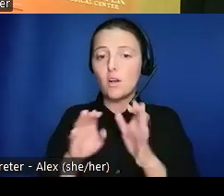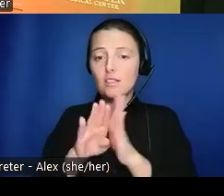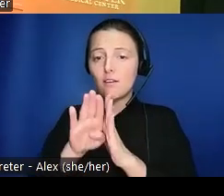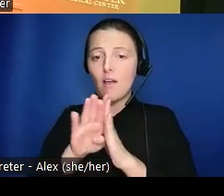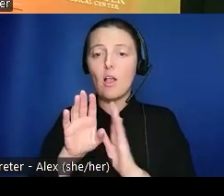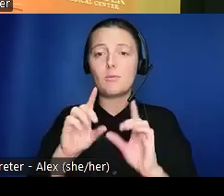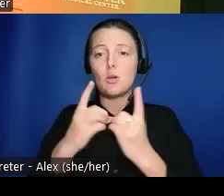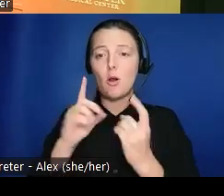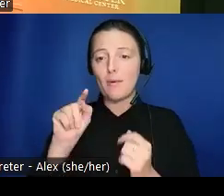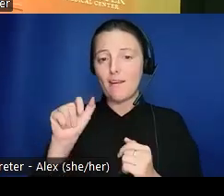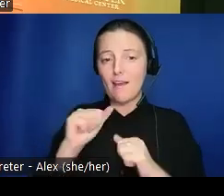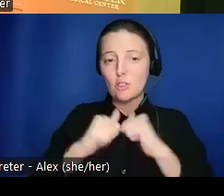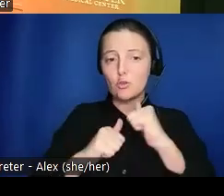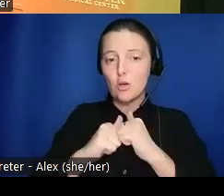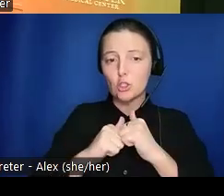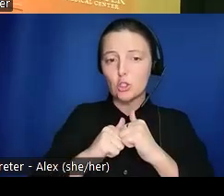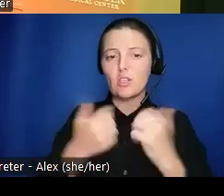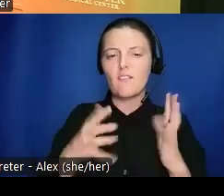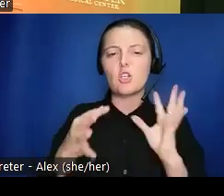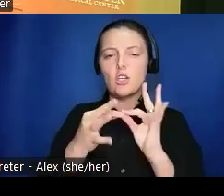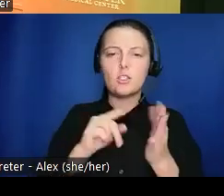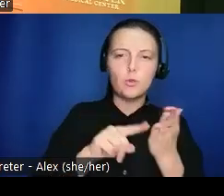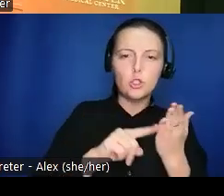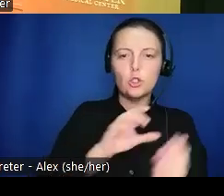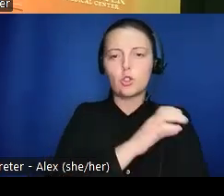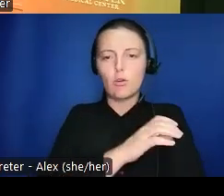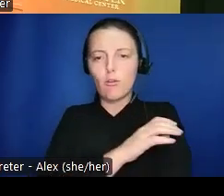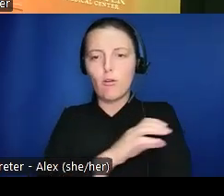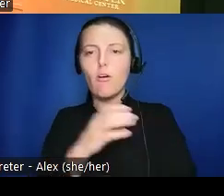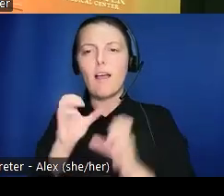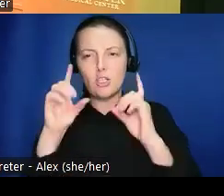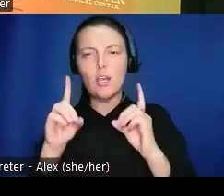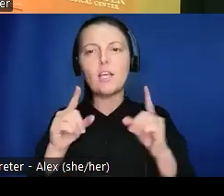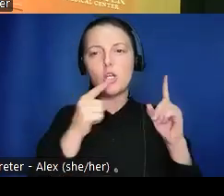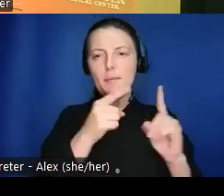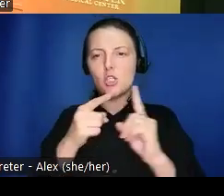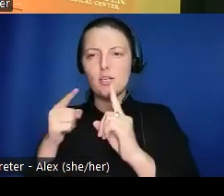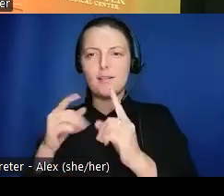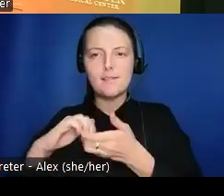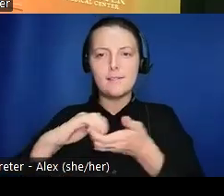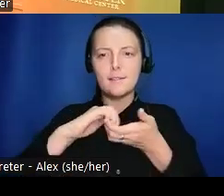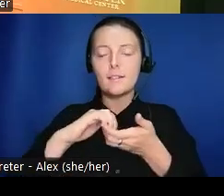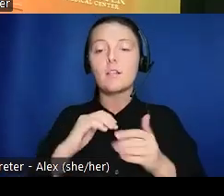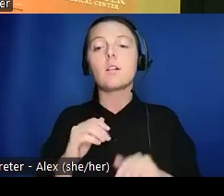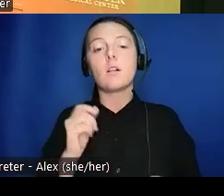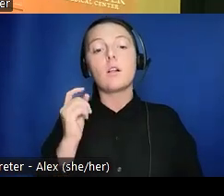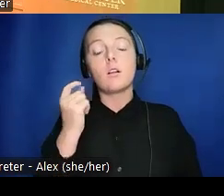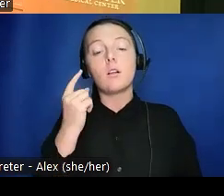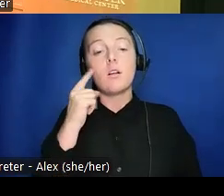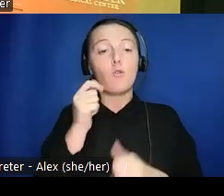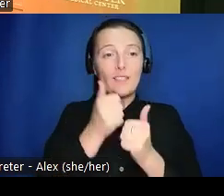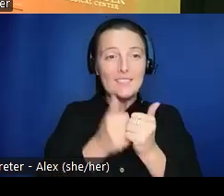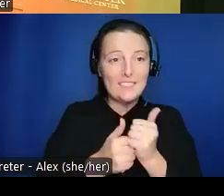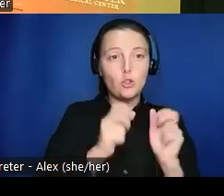For each of these areas, we have made some headways, and that